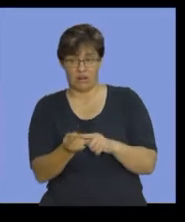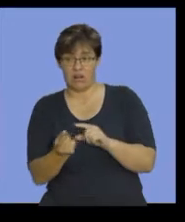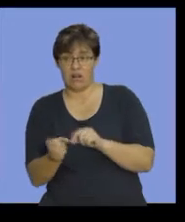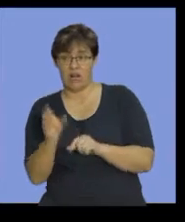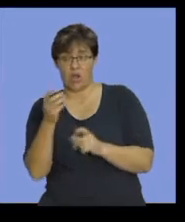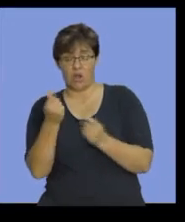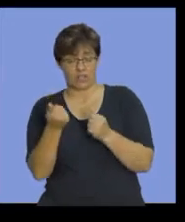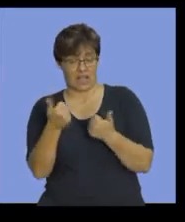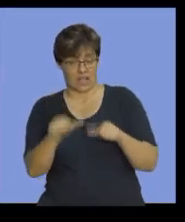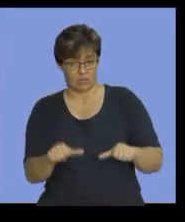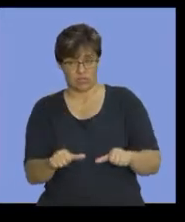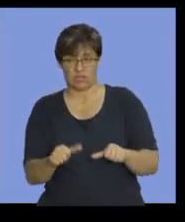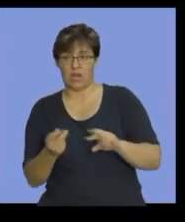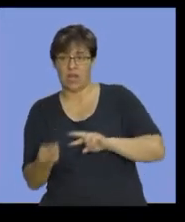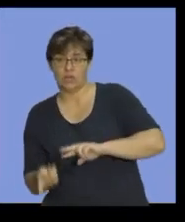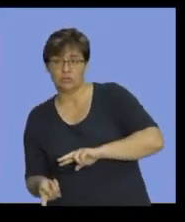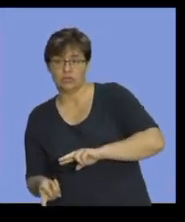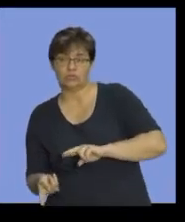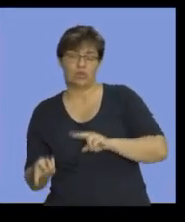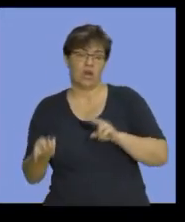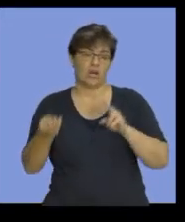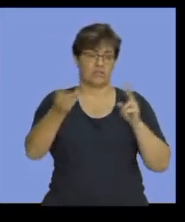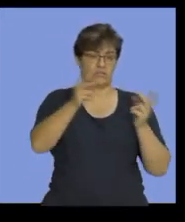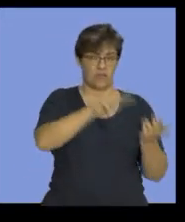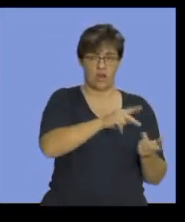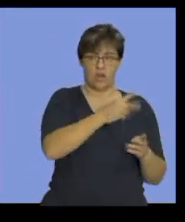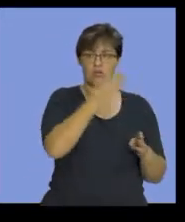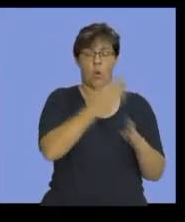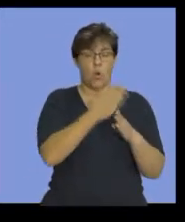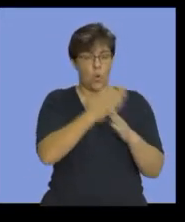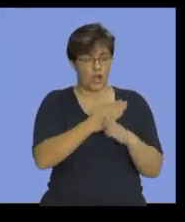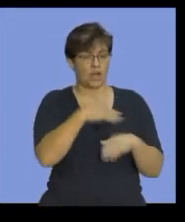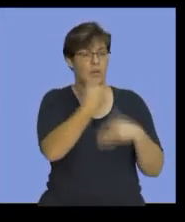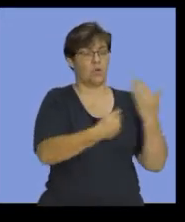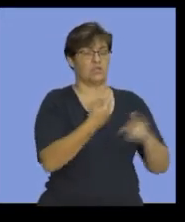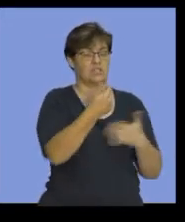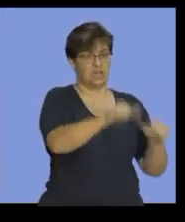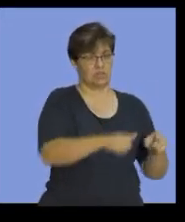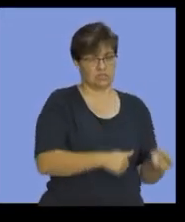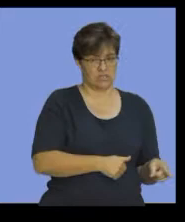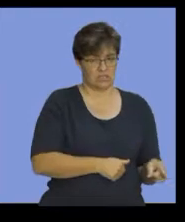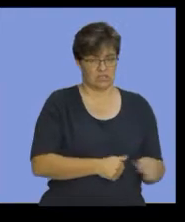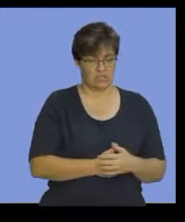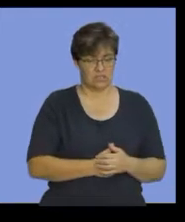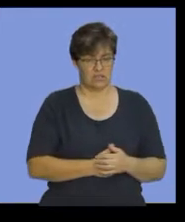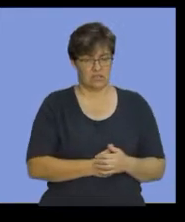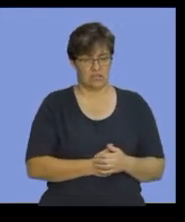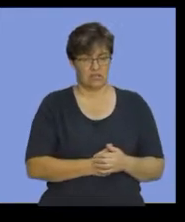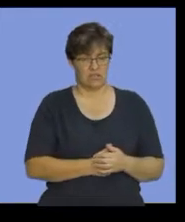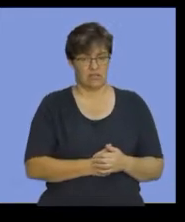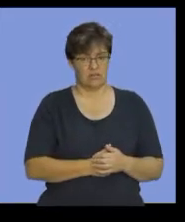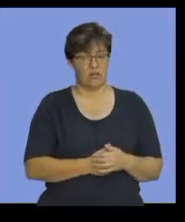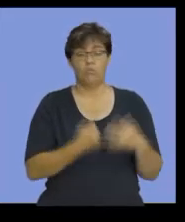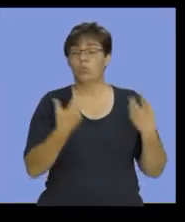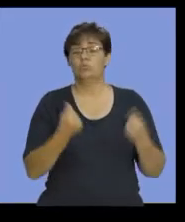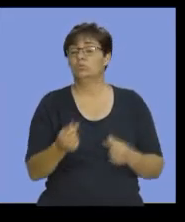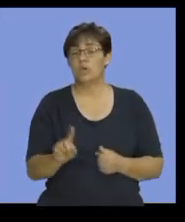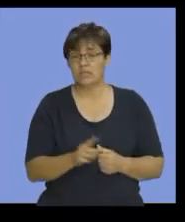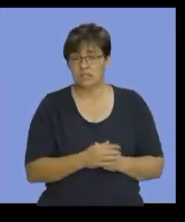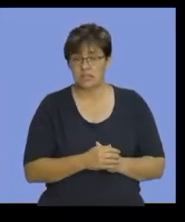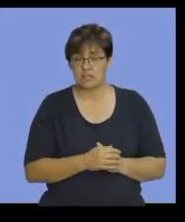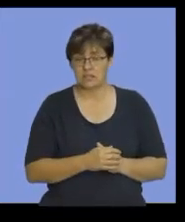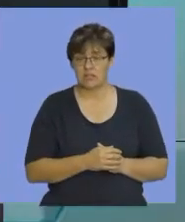account, you're going to transfer into your work in process account. So, what I've done in this particular